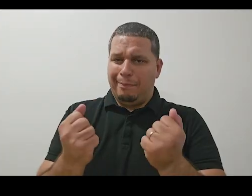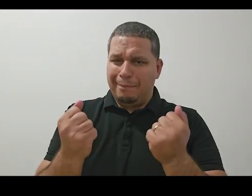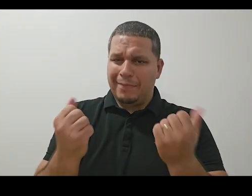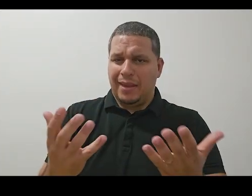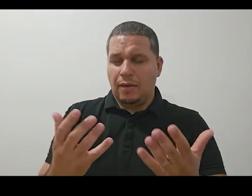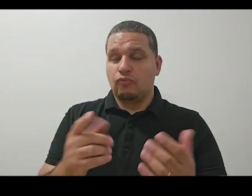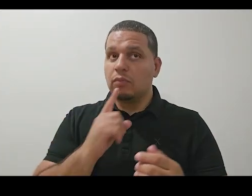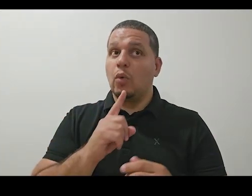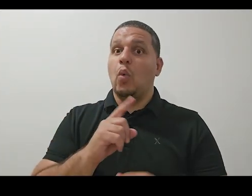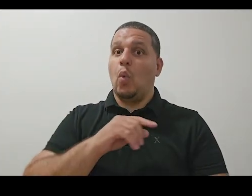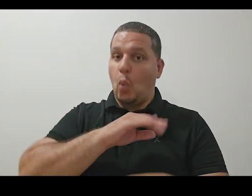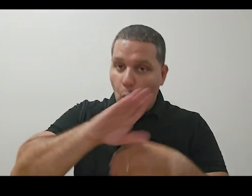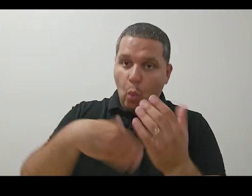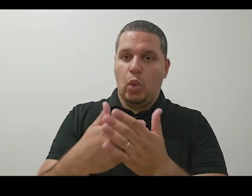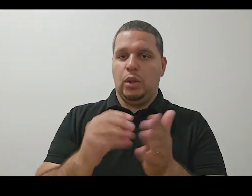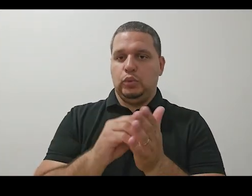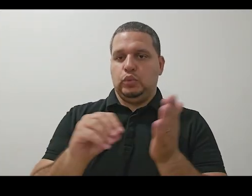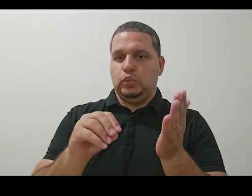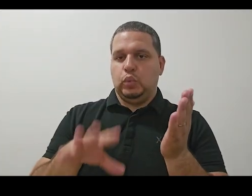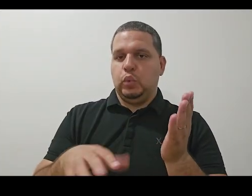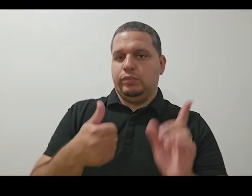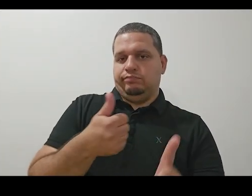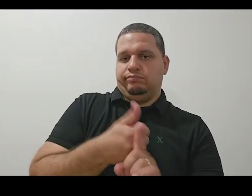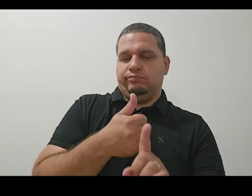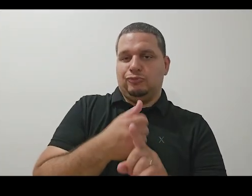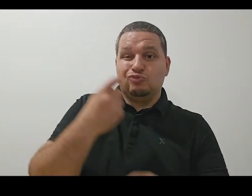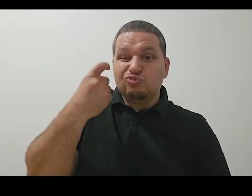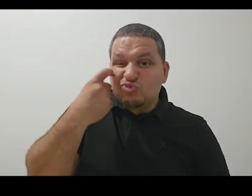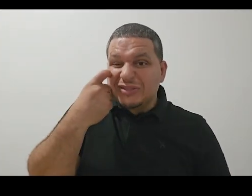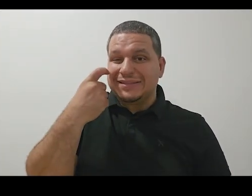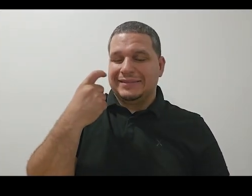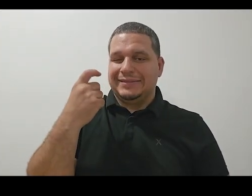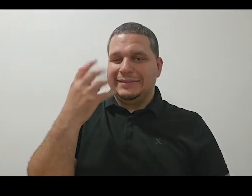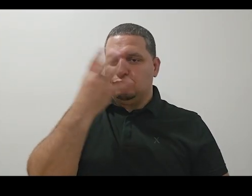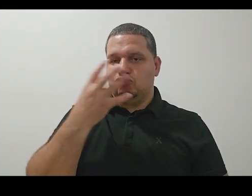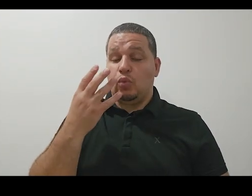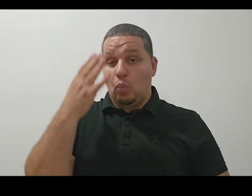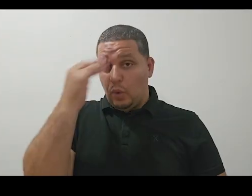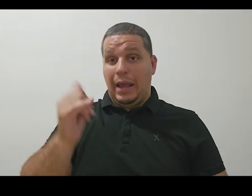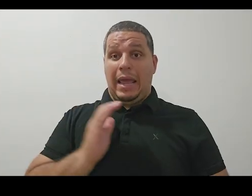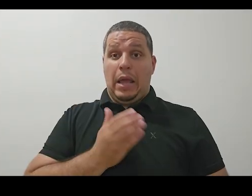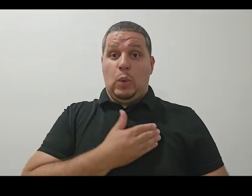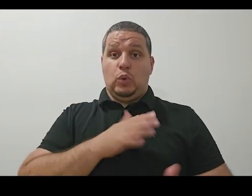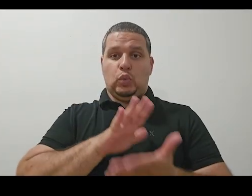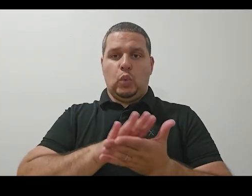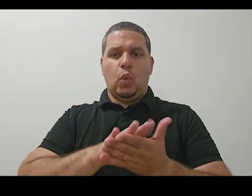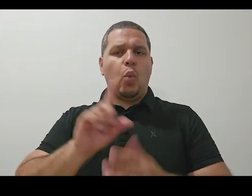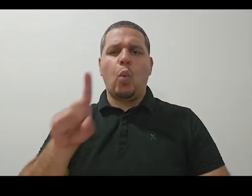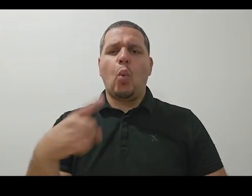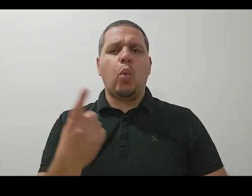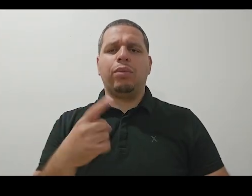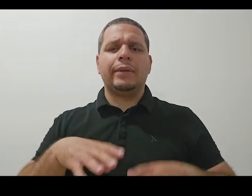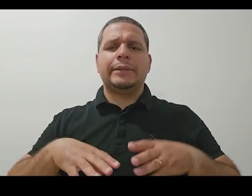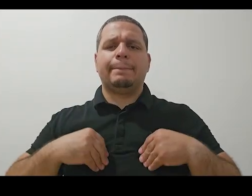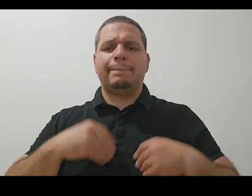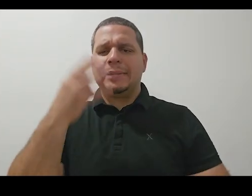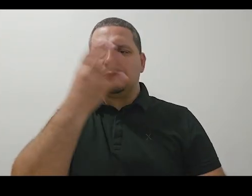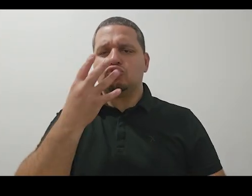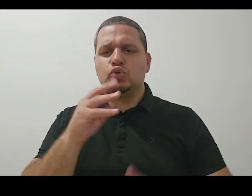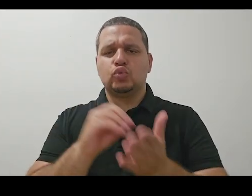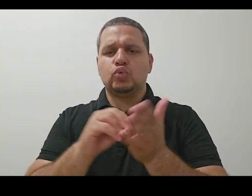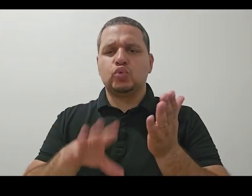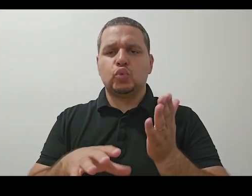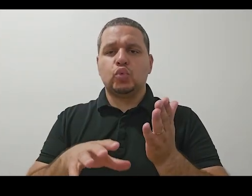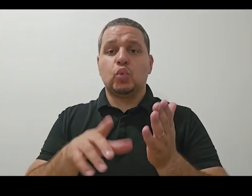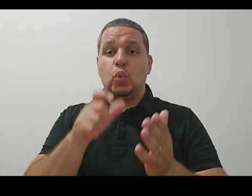many, all students were recent immigrants, because our school only take immigrant students who were in the